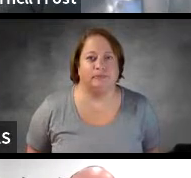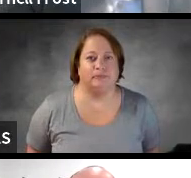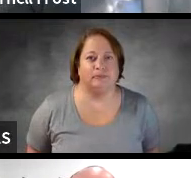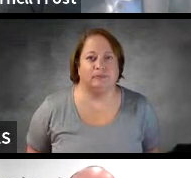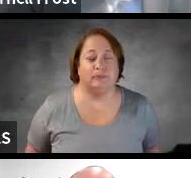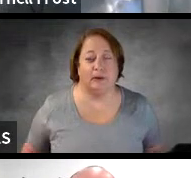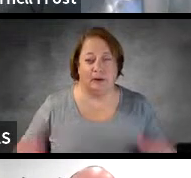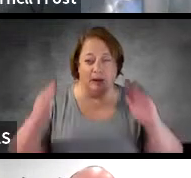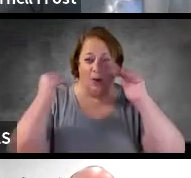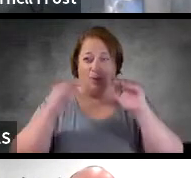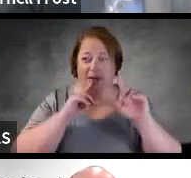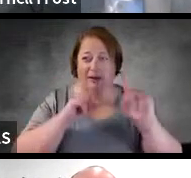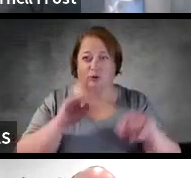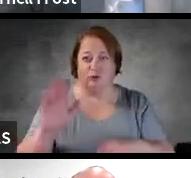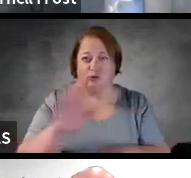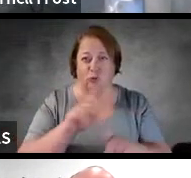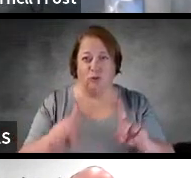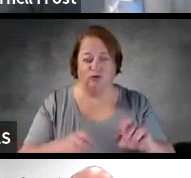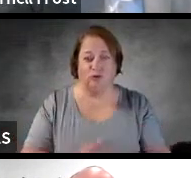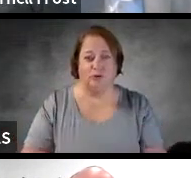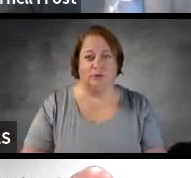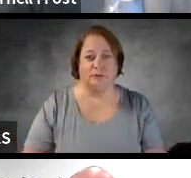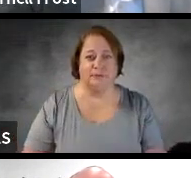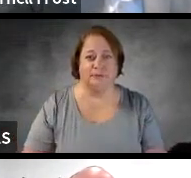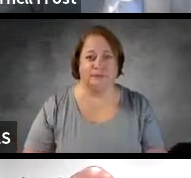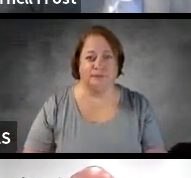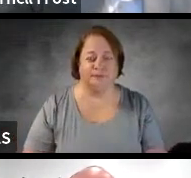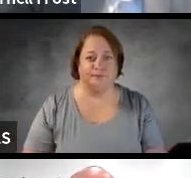I hope that answered your question.